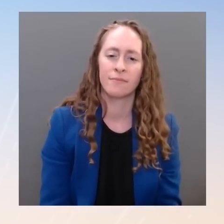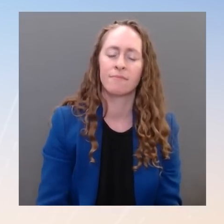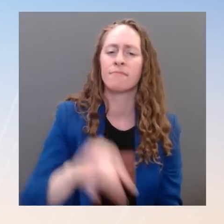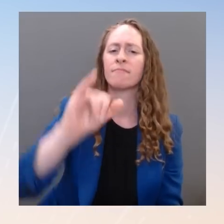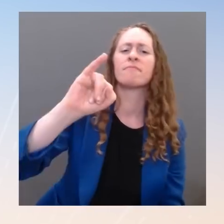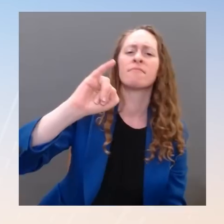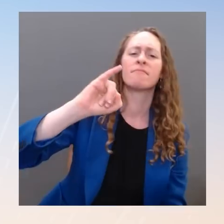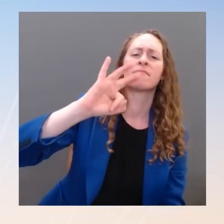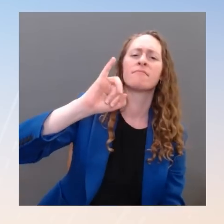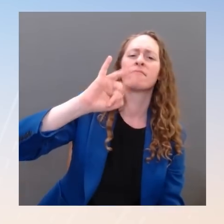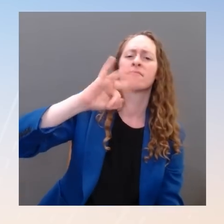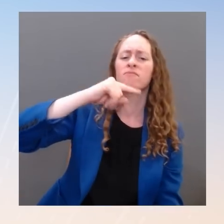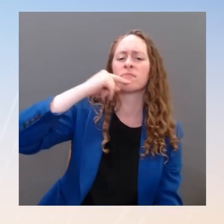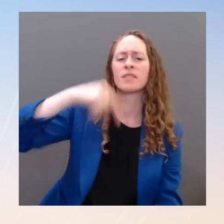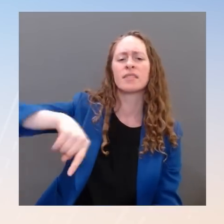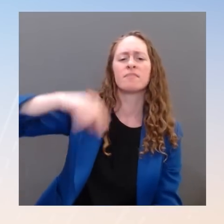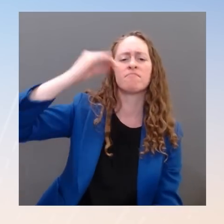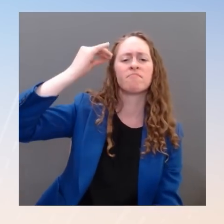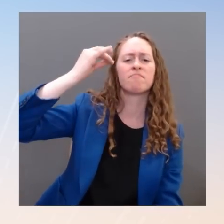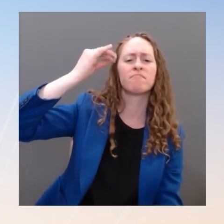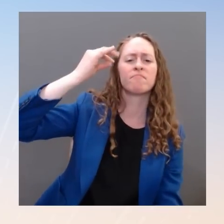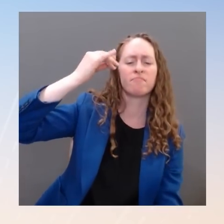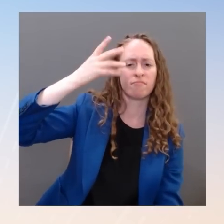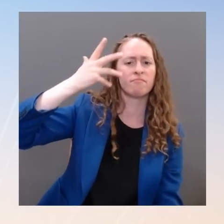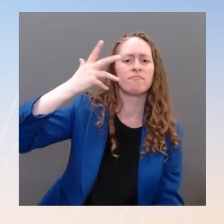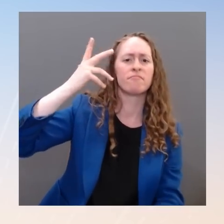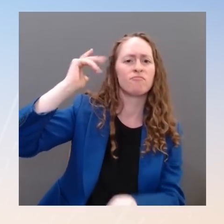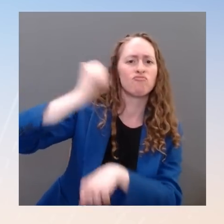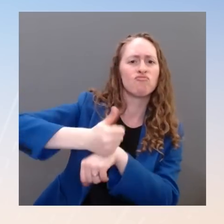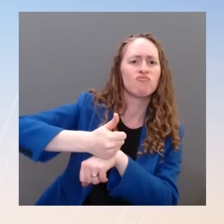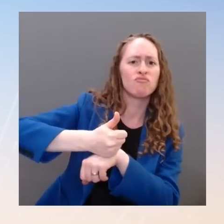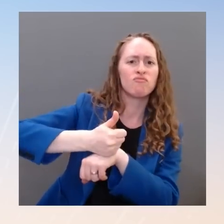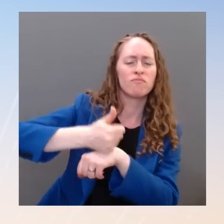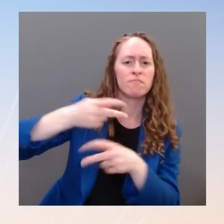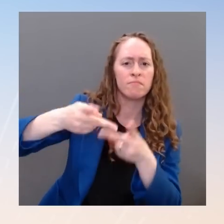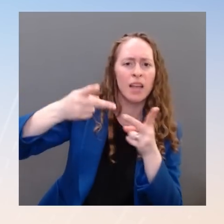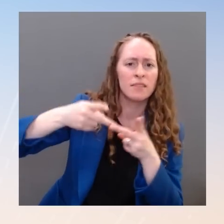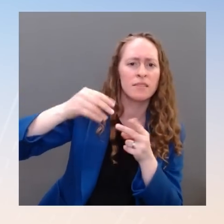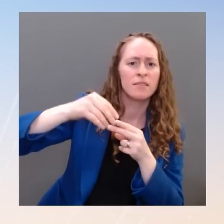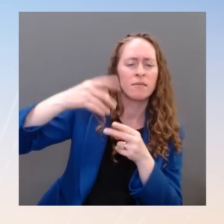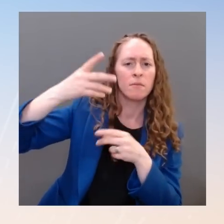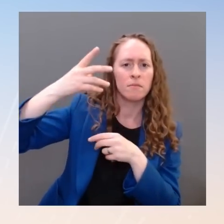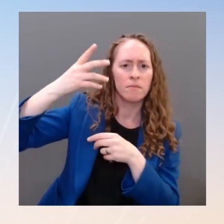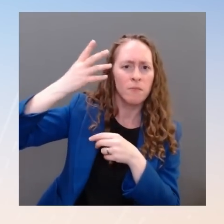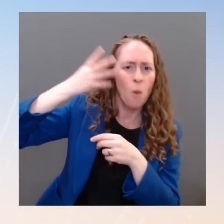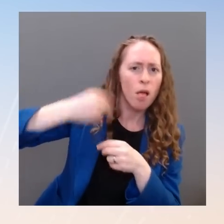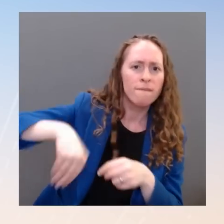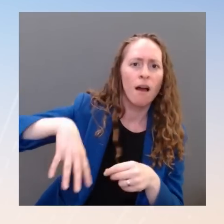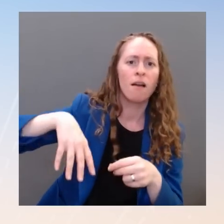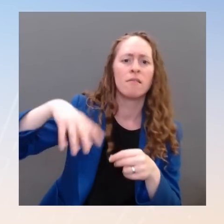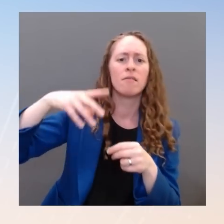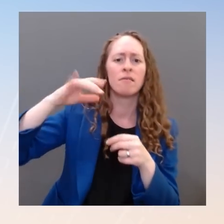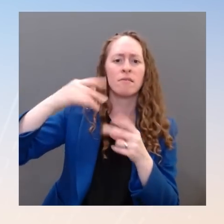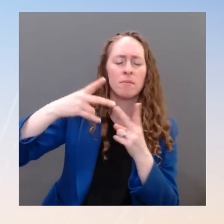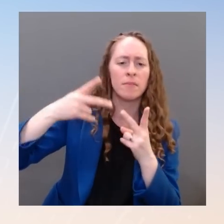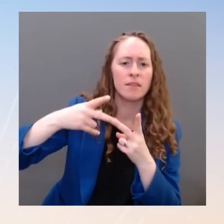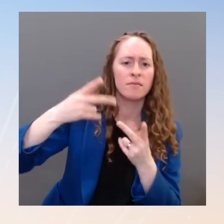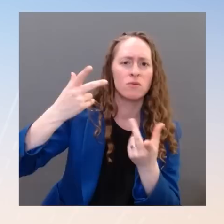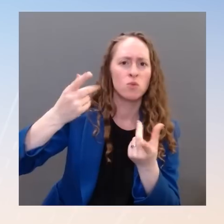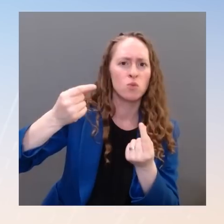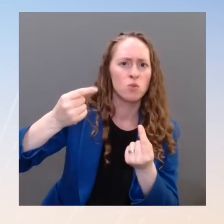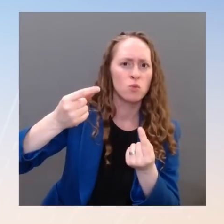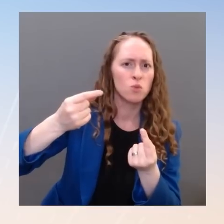Russia? On the first part, I just don't have a new confirmation or new details to read out from here. We're still continuing